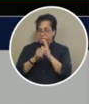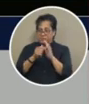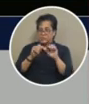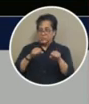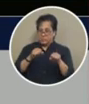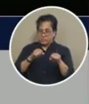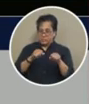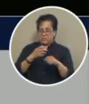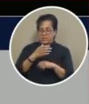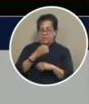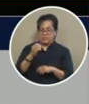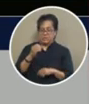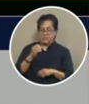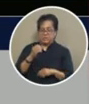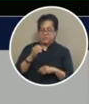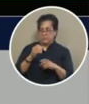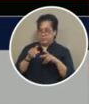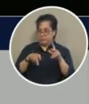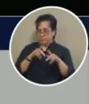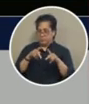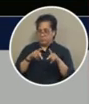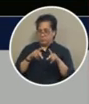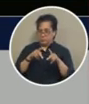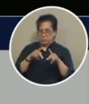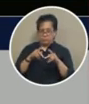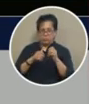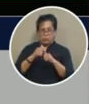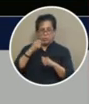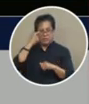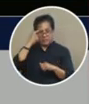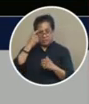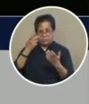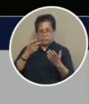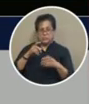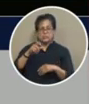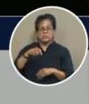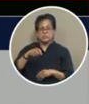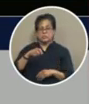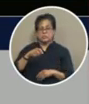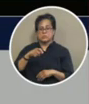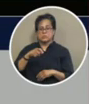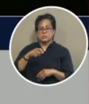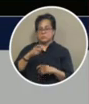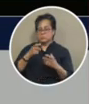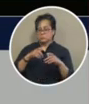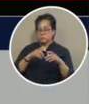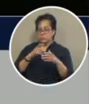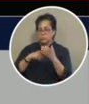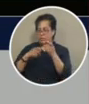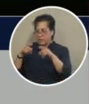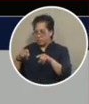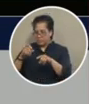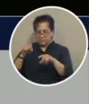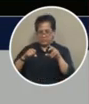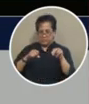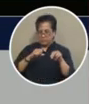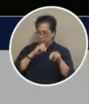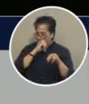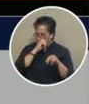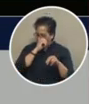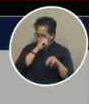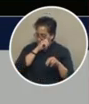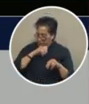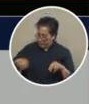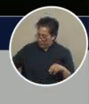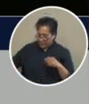possible. And what people typically think should not take place is probably what we're not going to